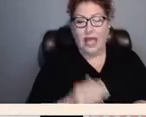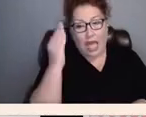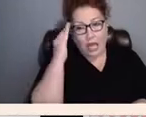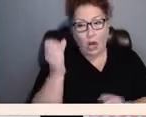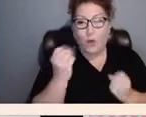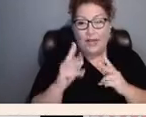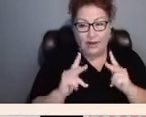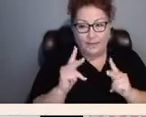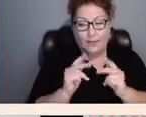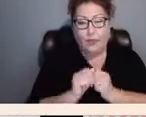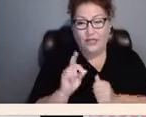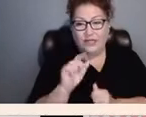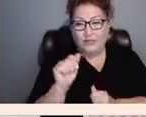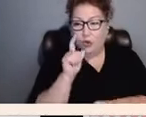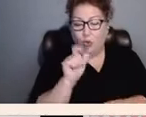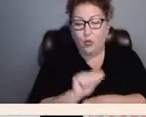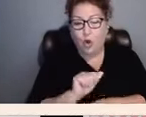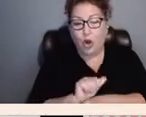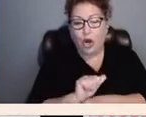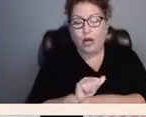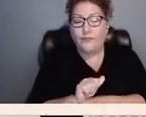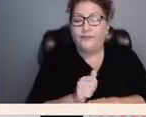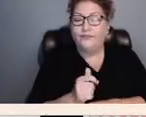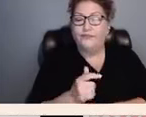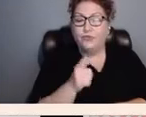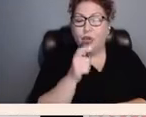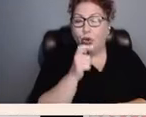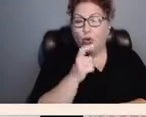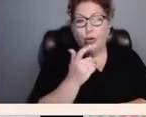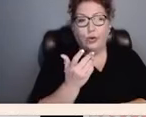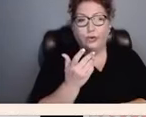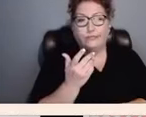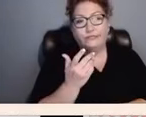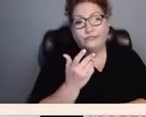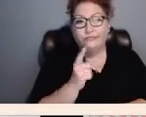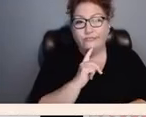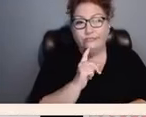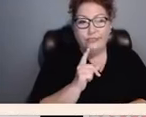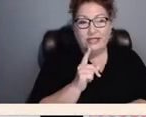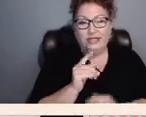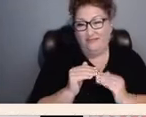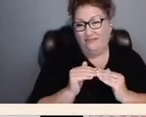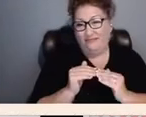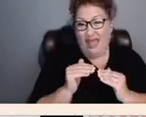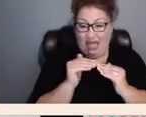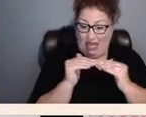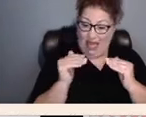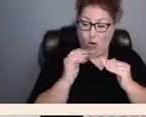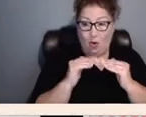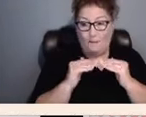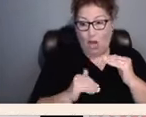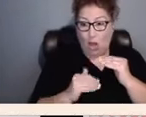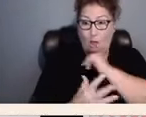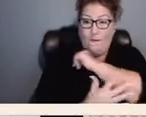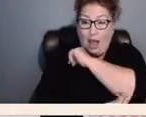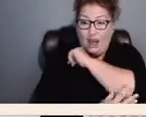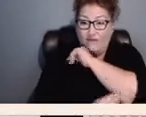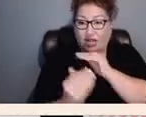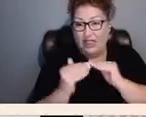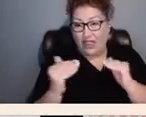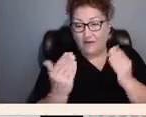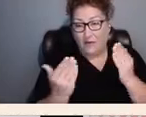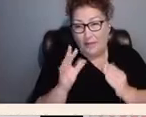disabilities who are working who are basically at or below poverty level. right? They're making $8 or $9, maybe